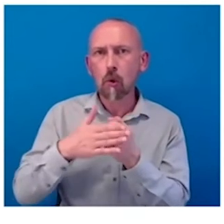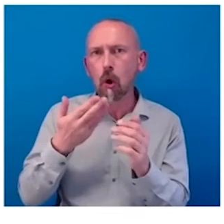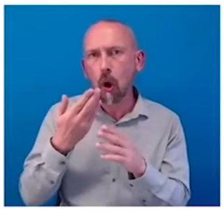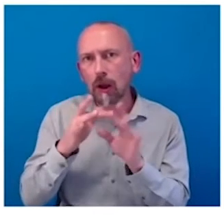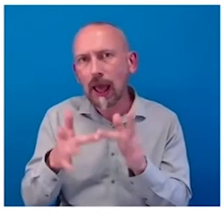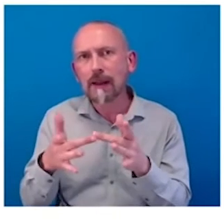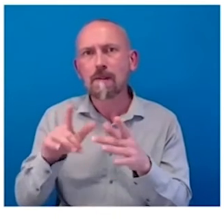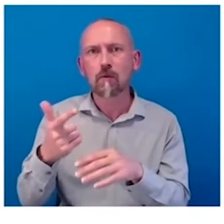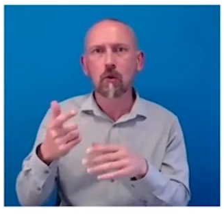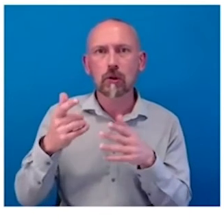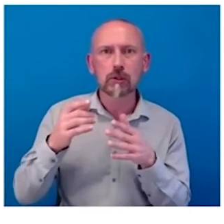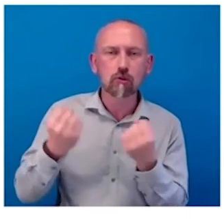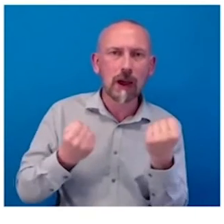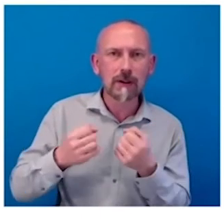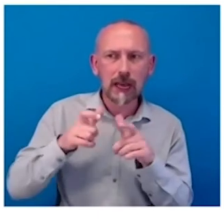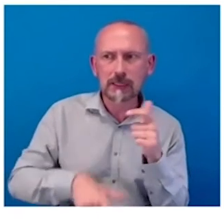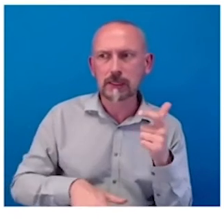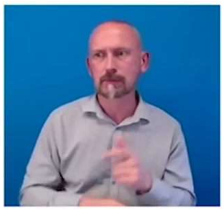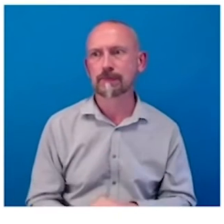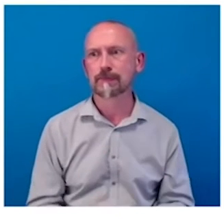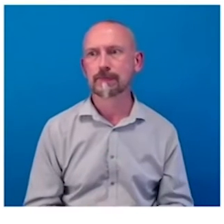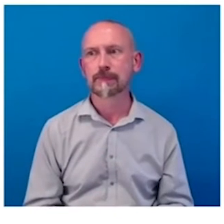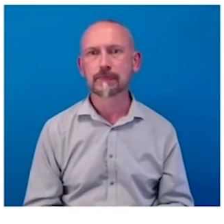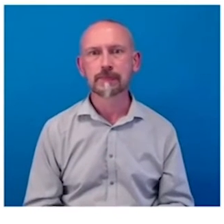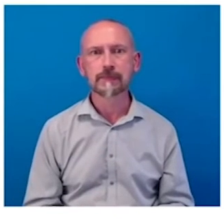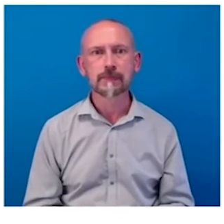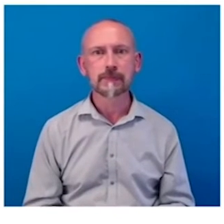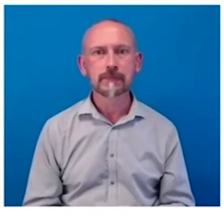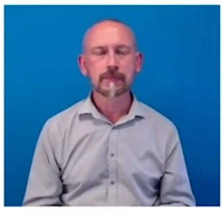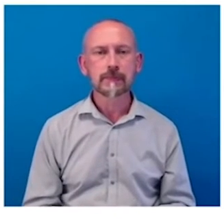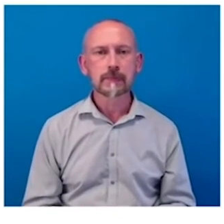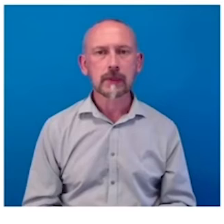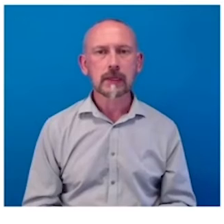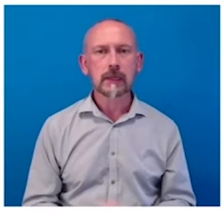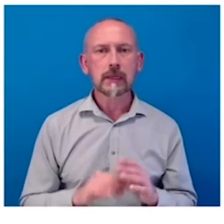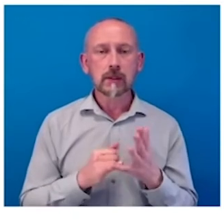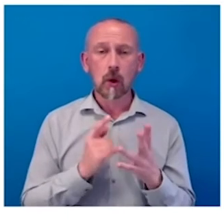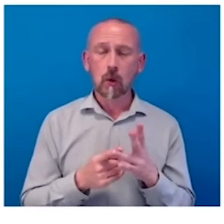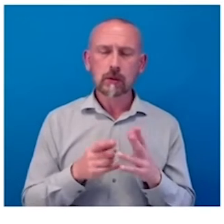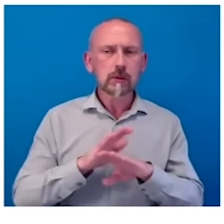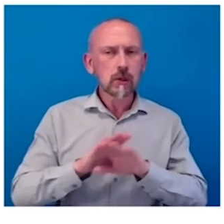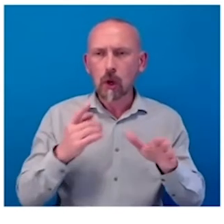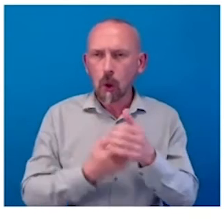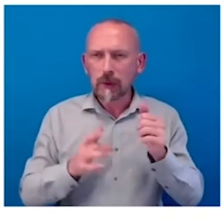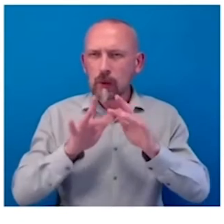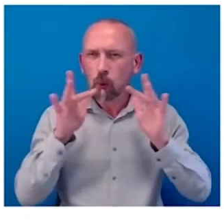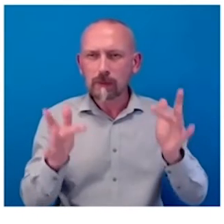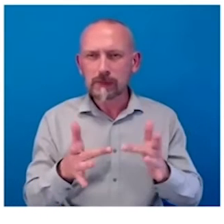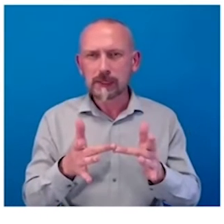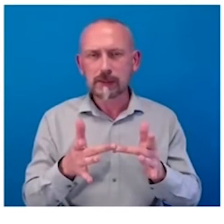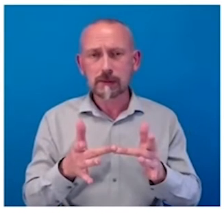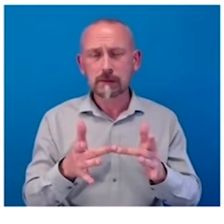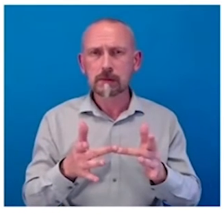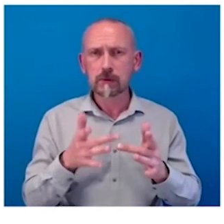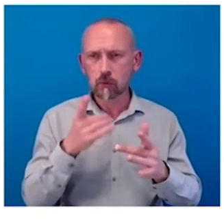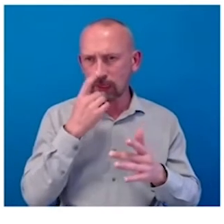This isn't just about websites, though. The regulations and accessibility generally isn't just about websites. It also includes documents. And